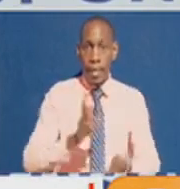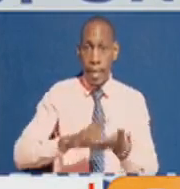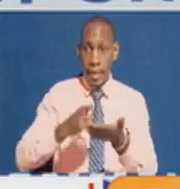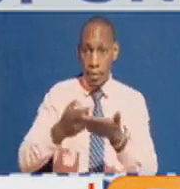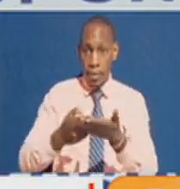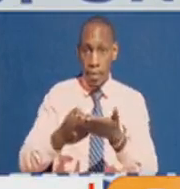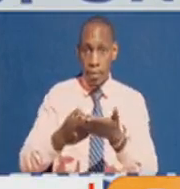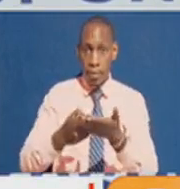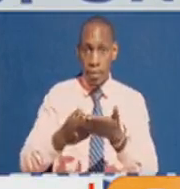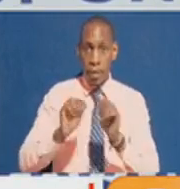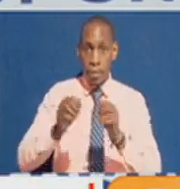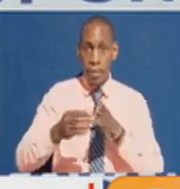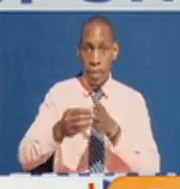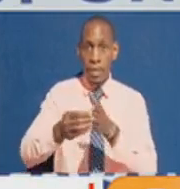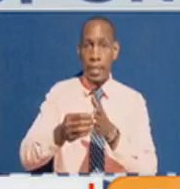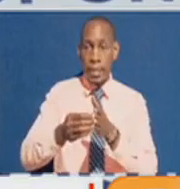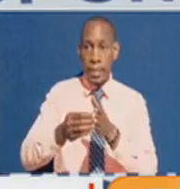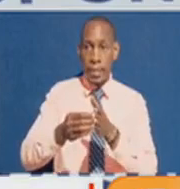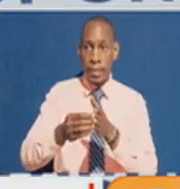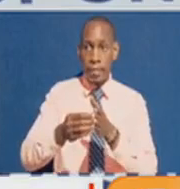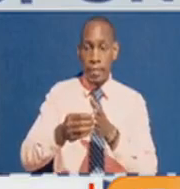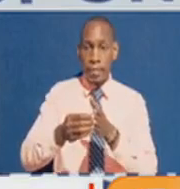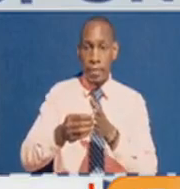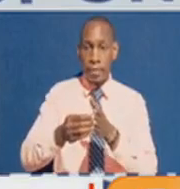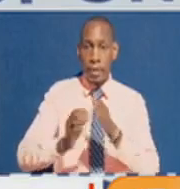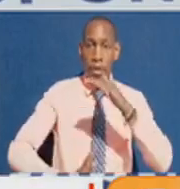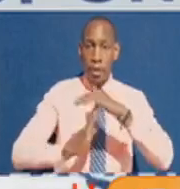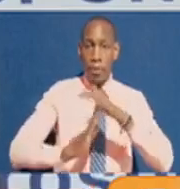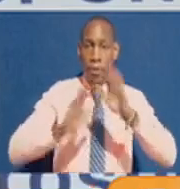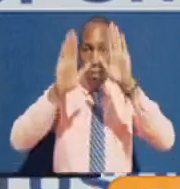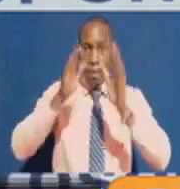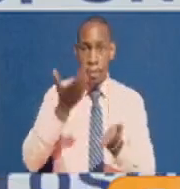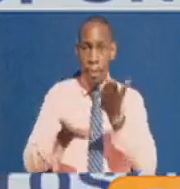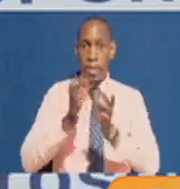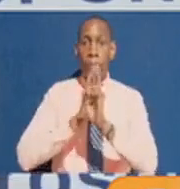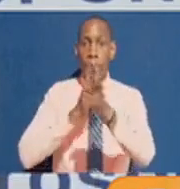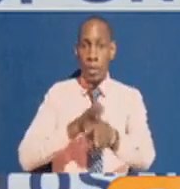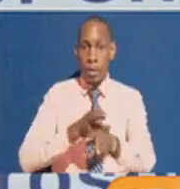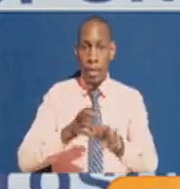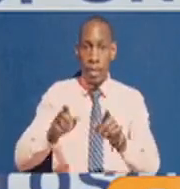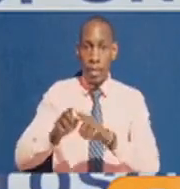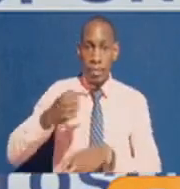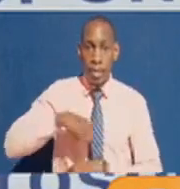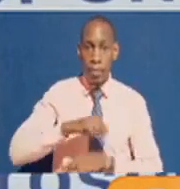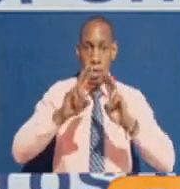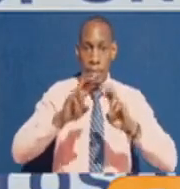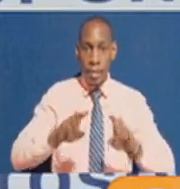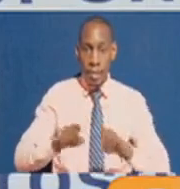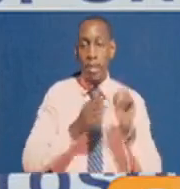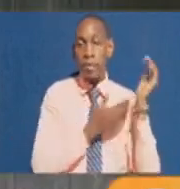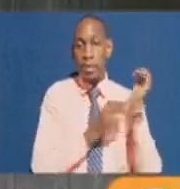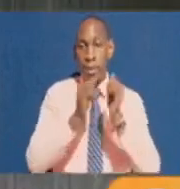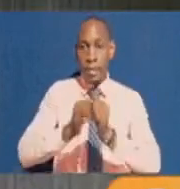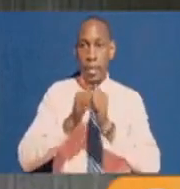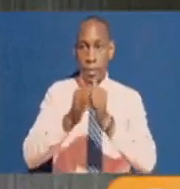resources to derive the most important measurable outcomes that we have been looking for and anticipate to